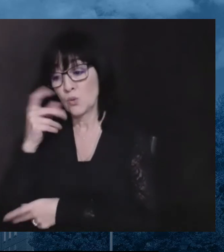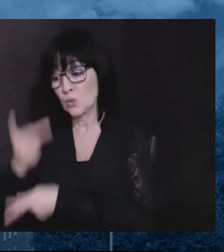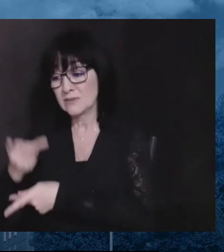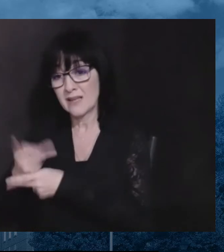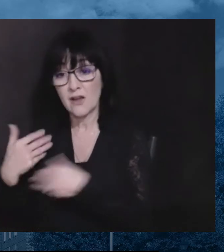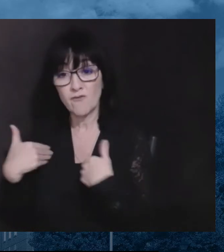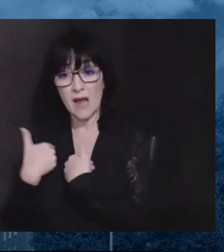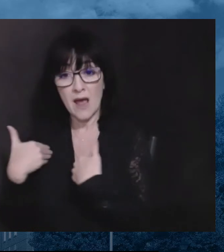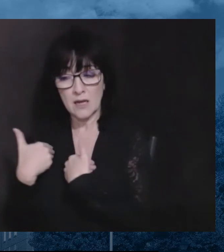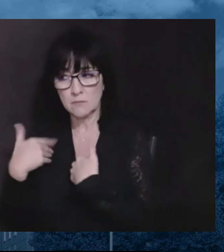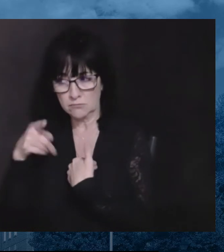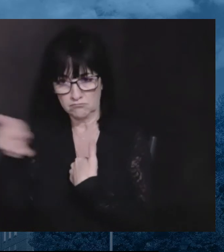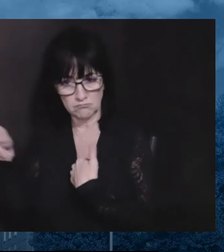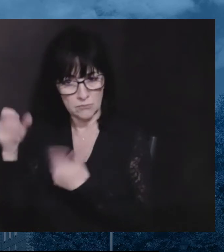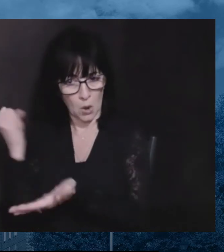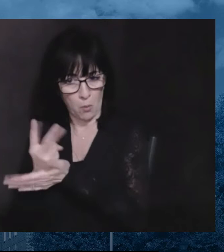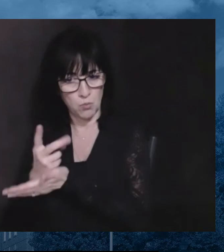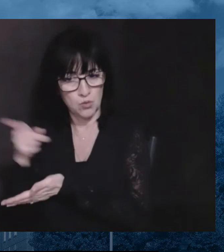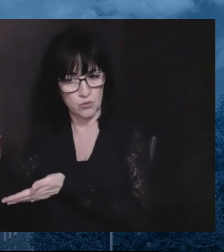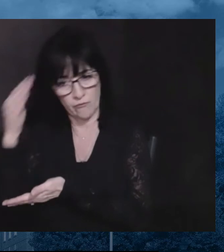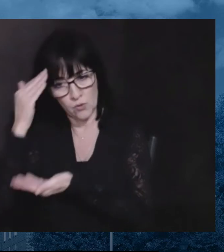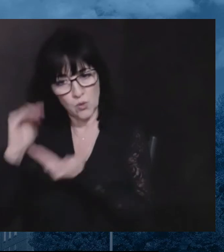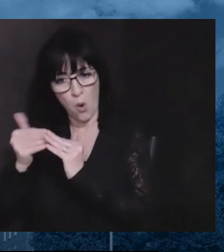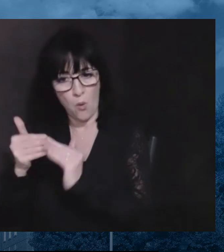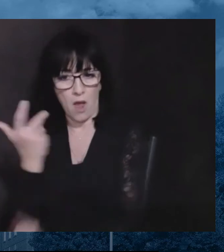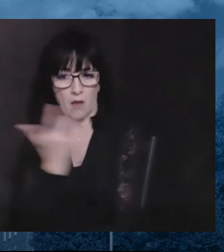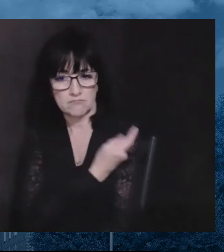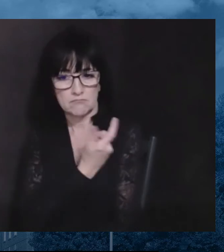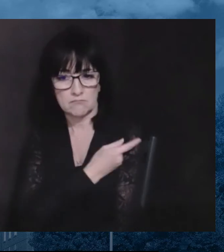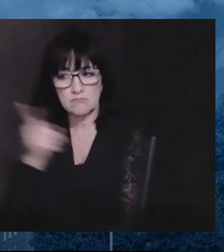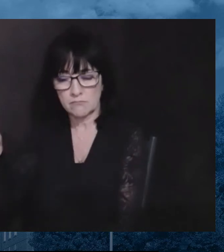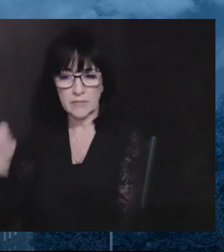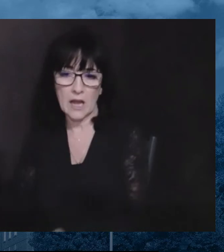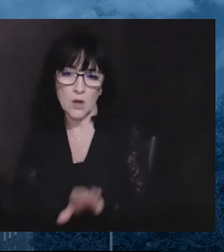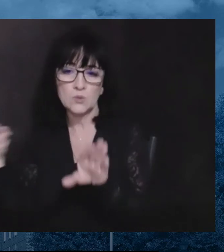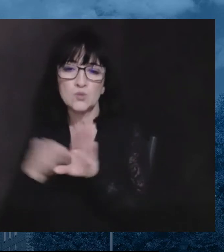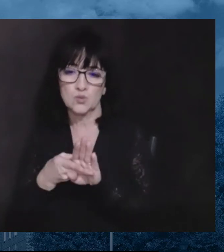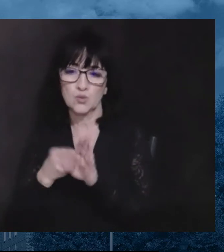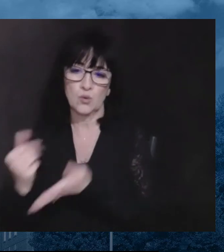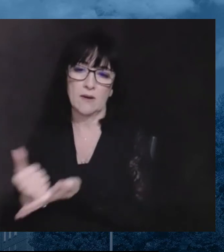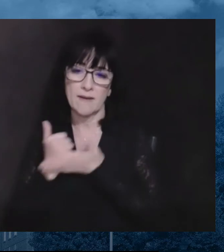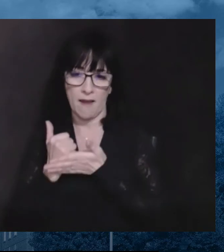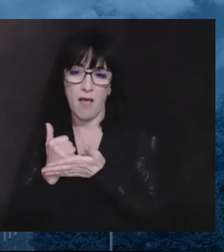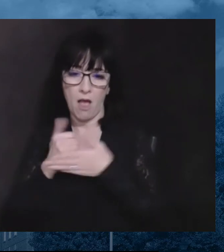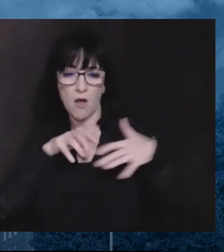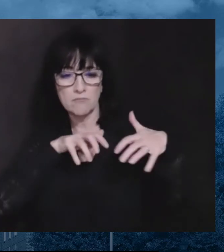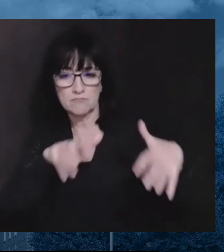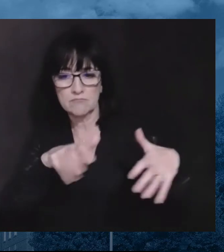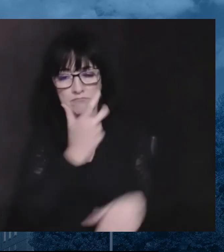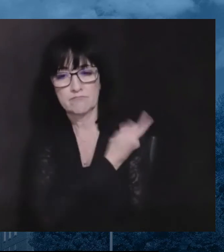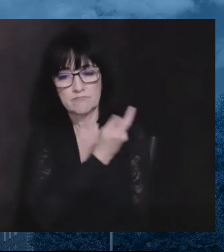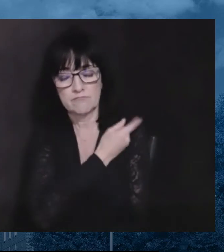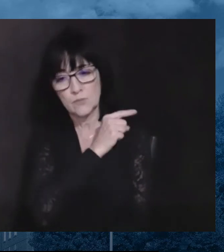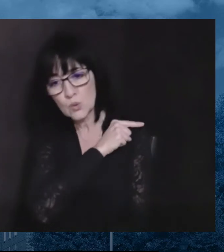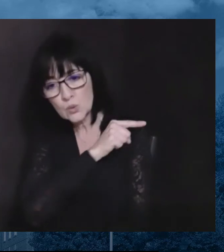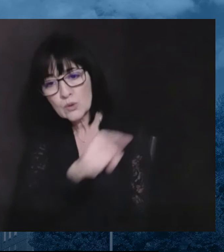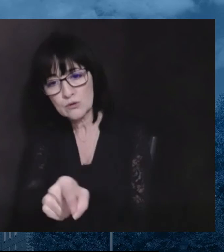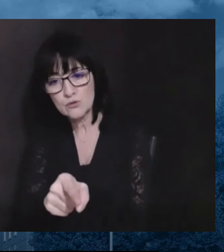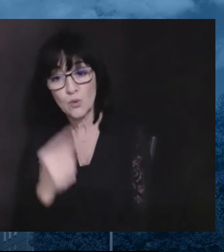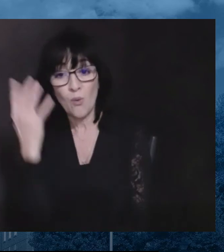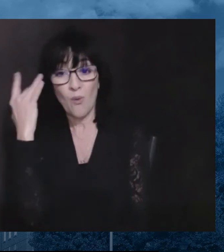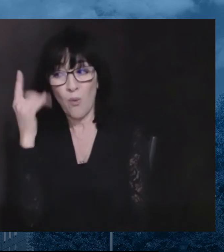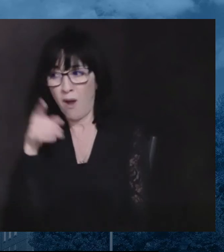showed the pictures of the Dover DMV event. We know that there are health partners or folks